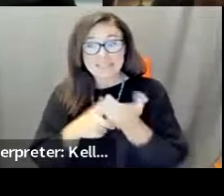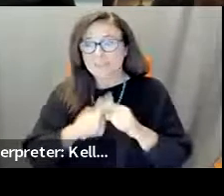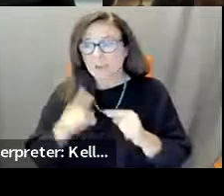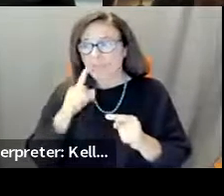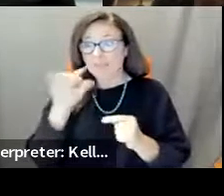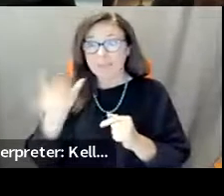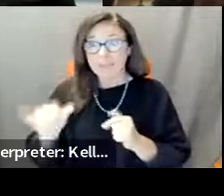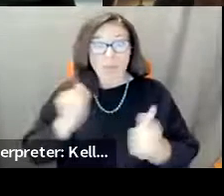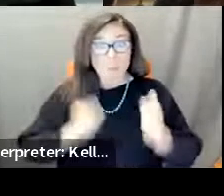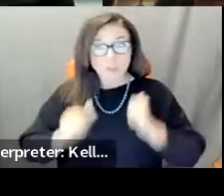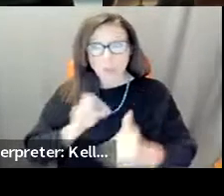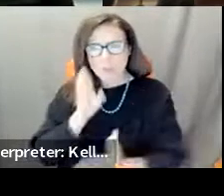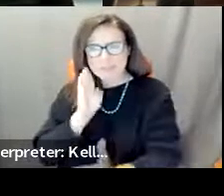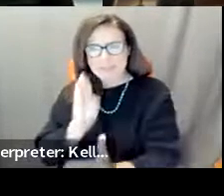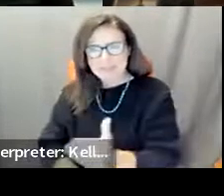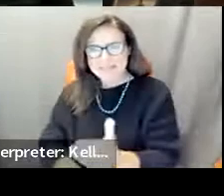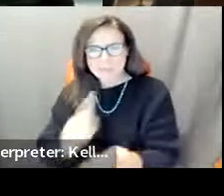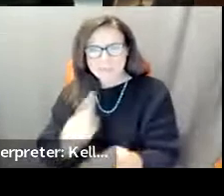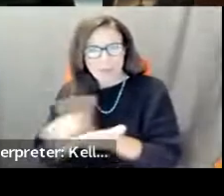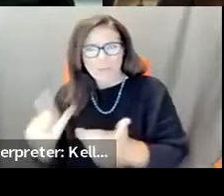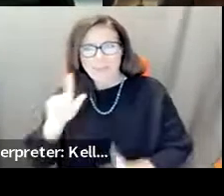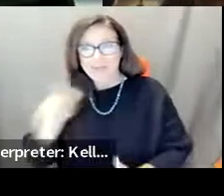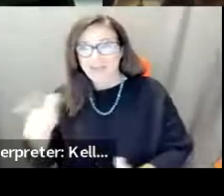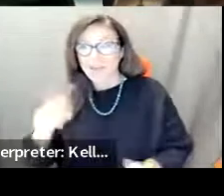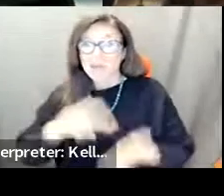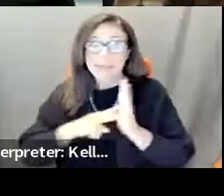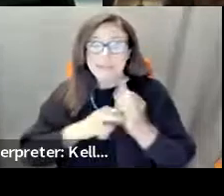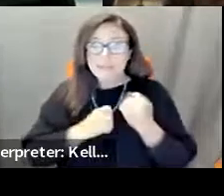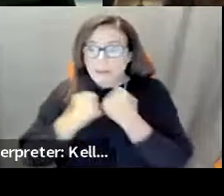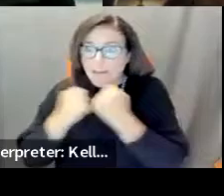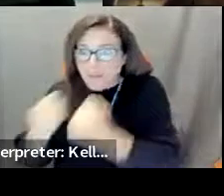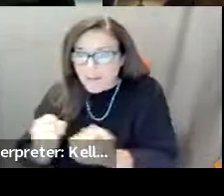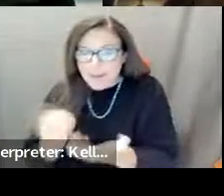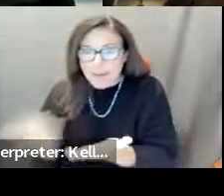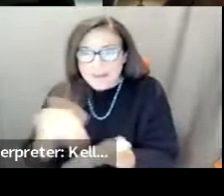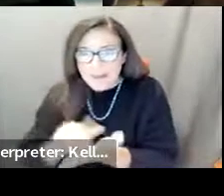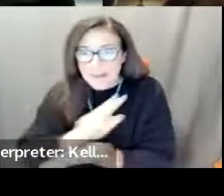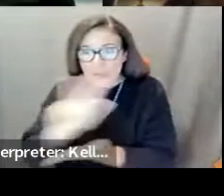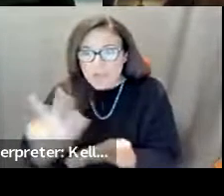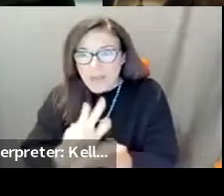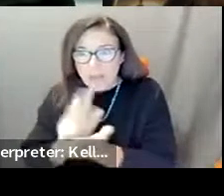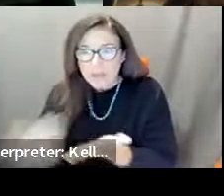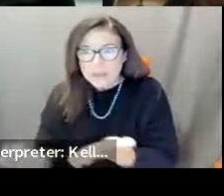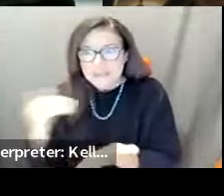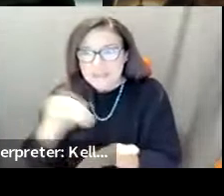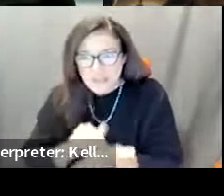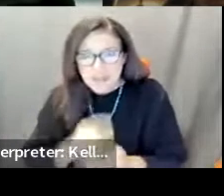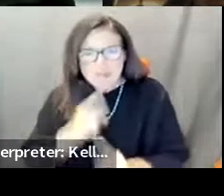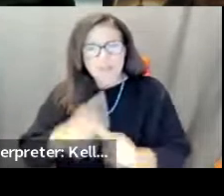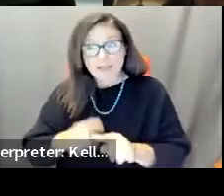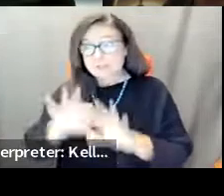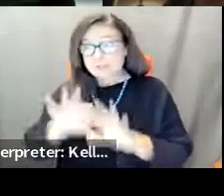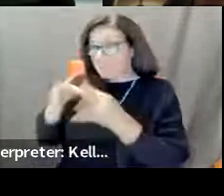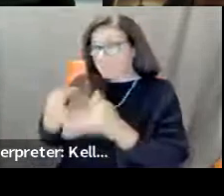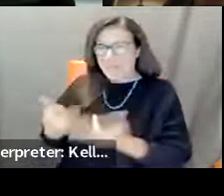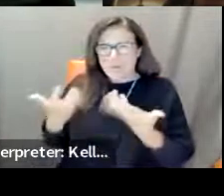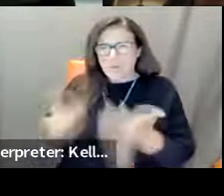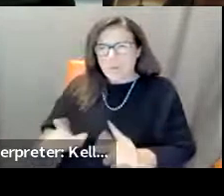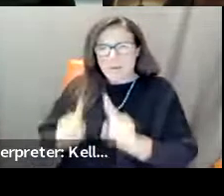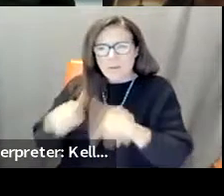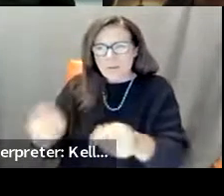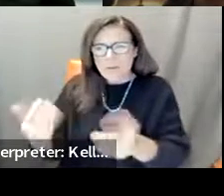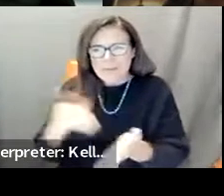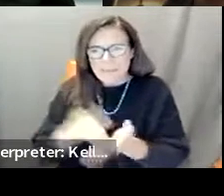then make that performance. And I would have had to go alone. So it really, was not really